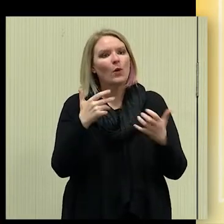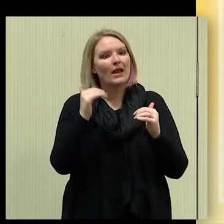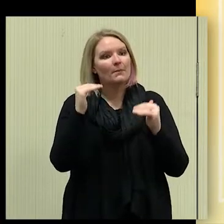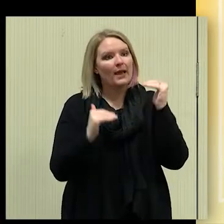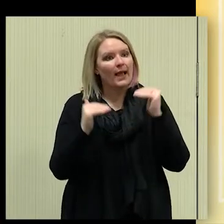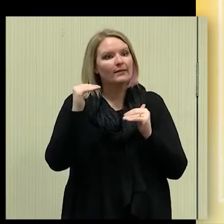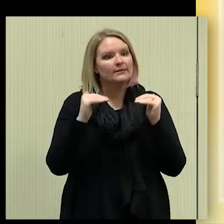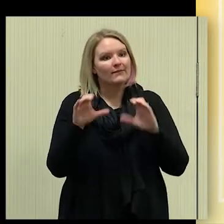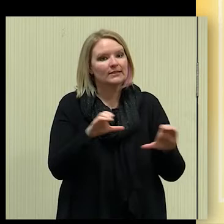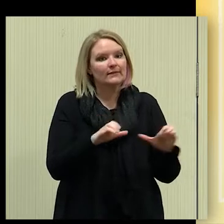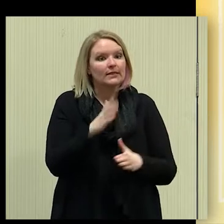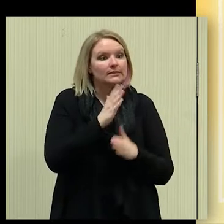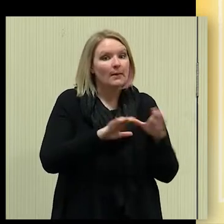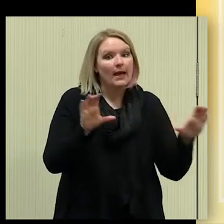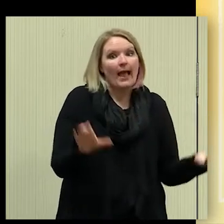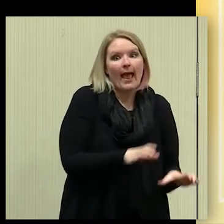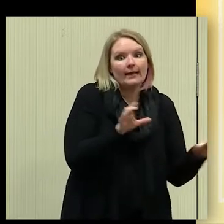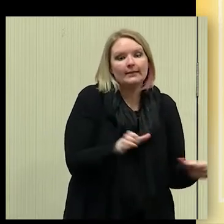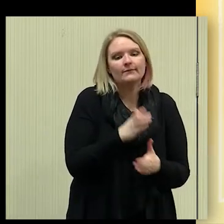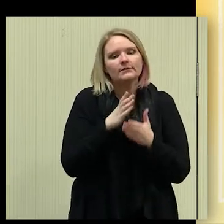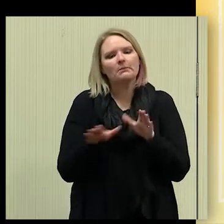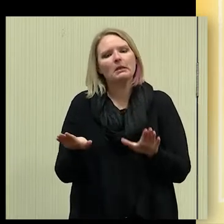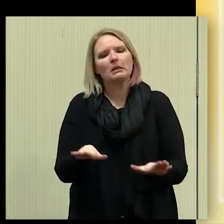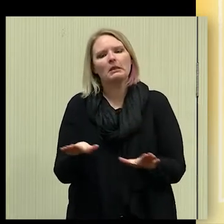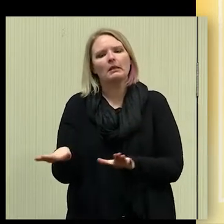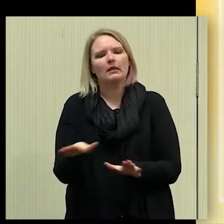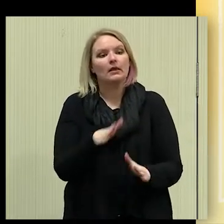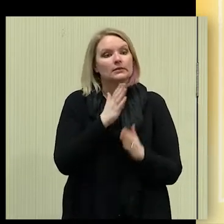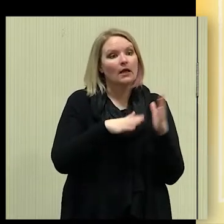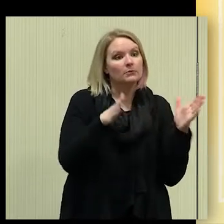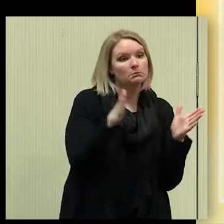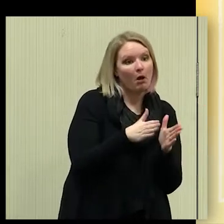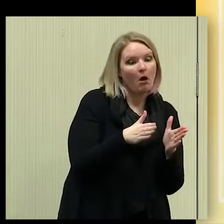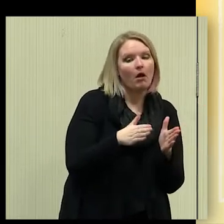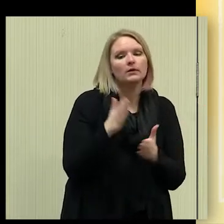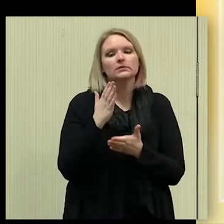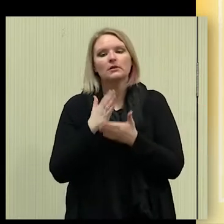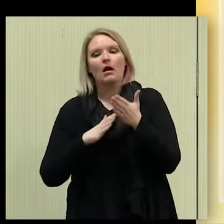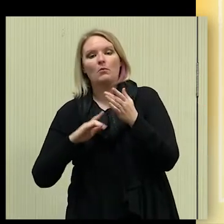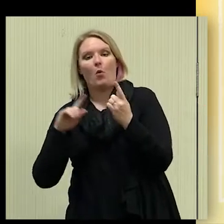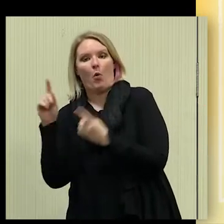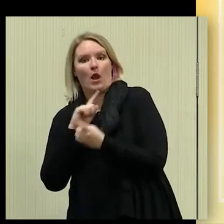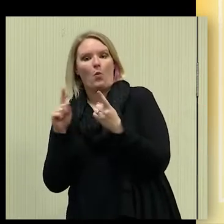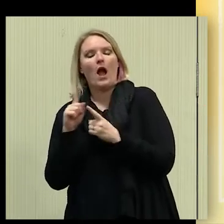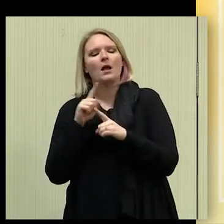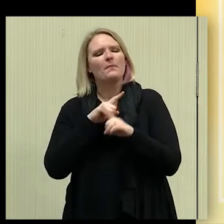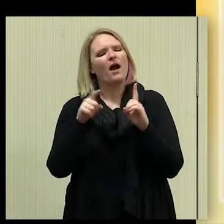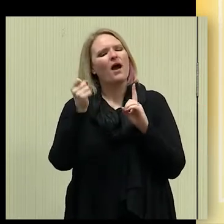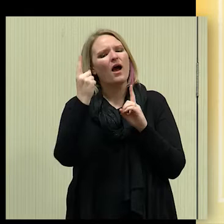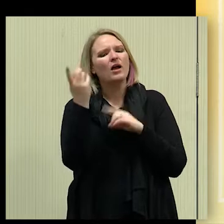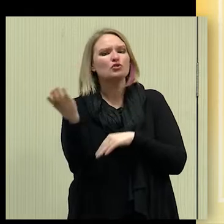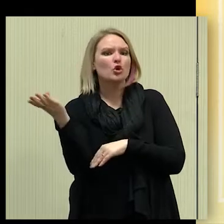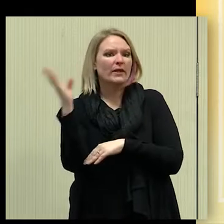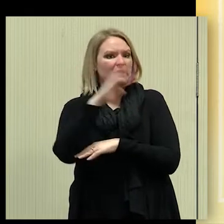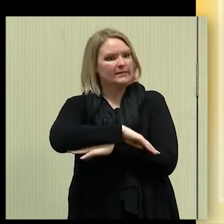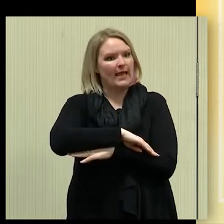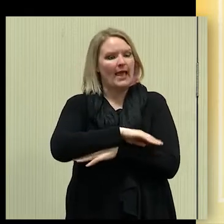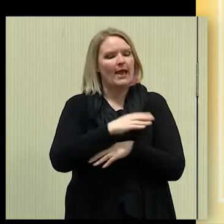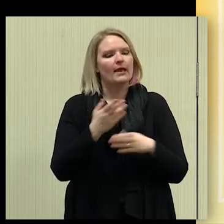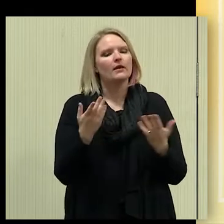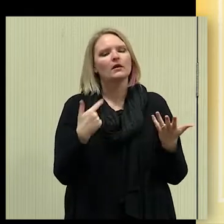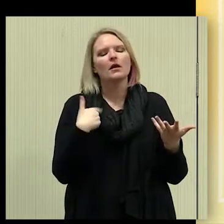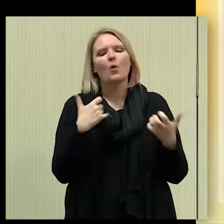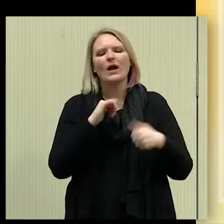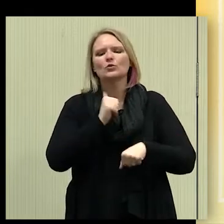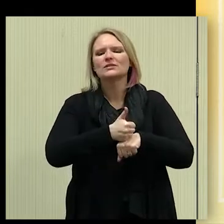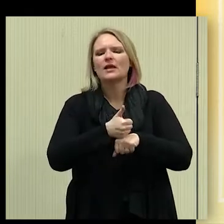activities, some active, some not so active, some small group, some one-on-one, some large group, across a day for children. And we want